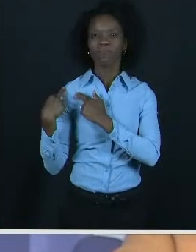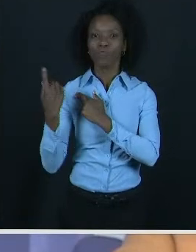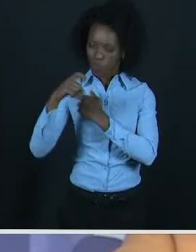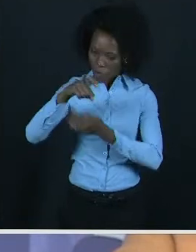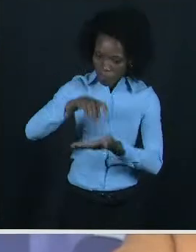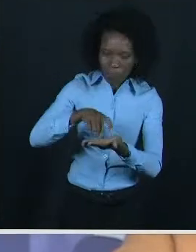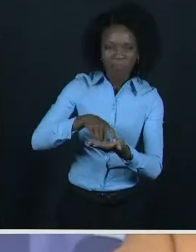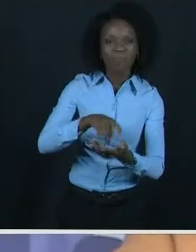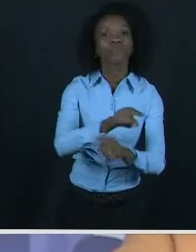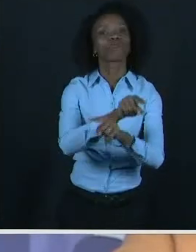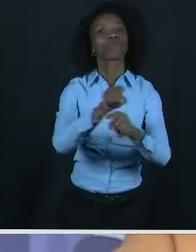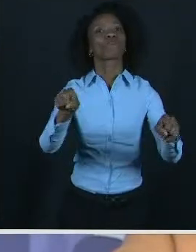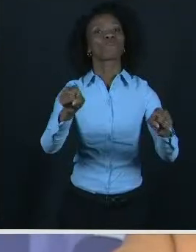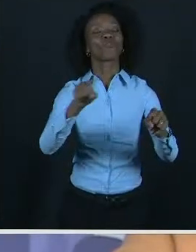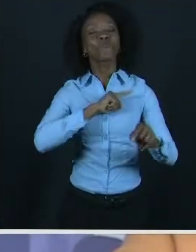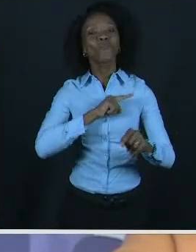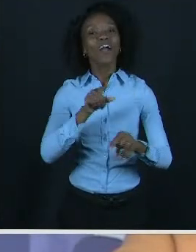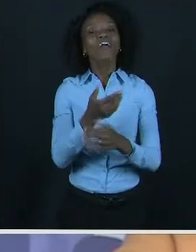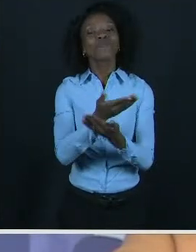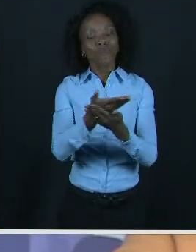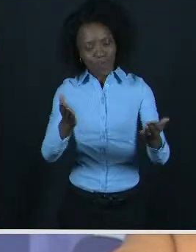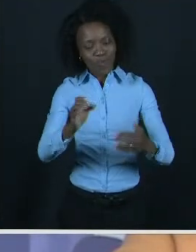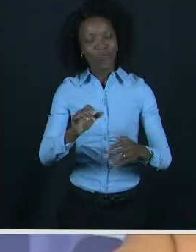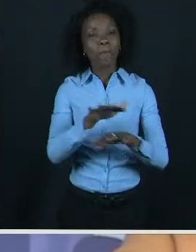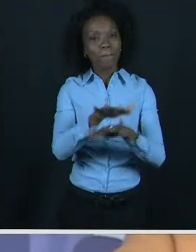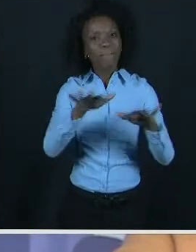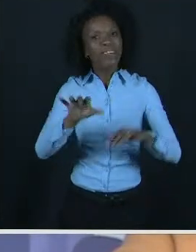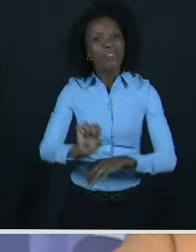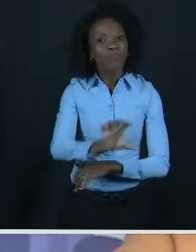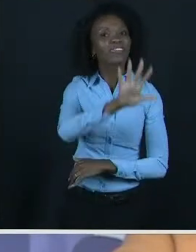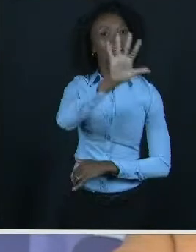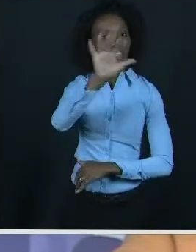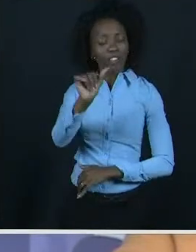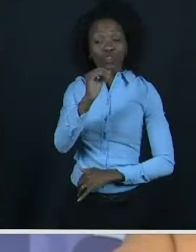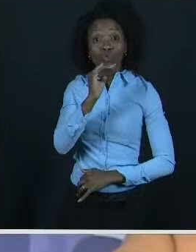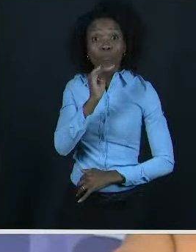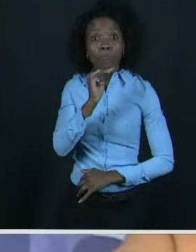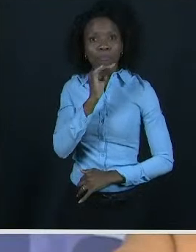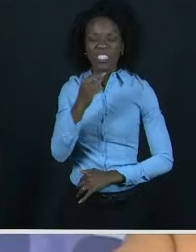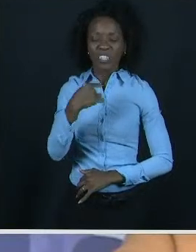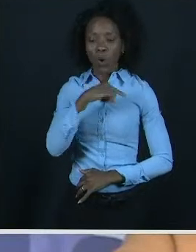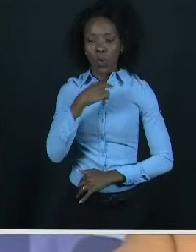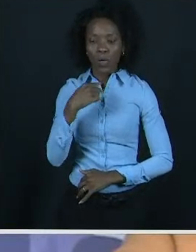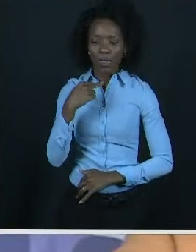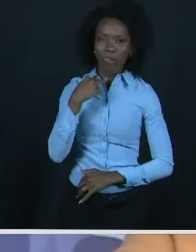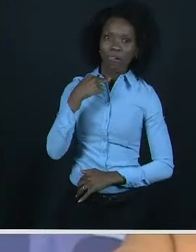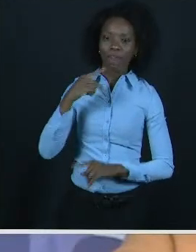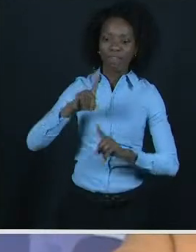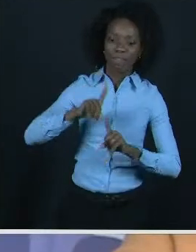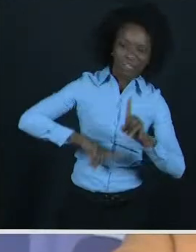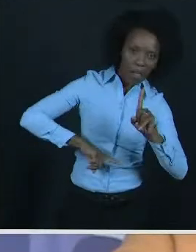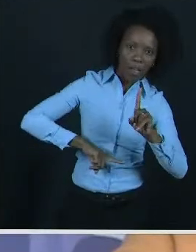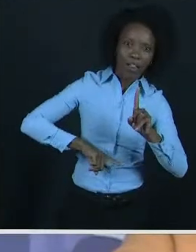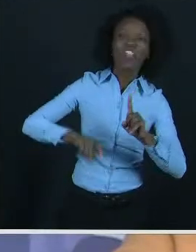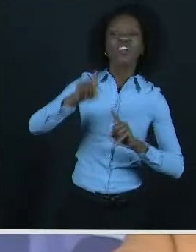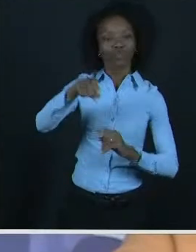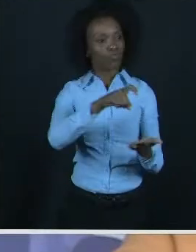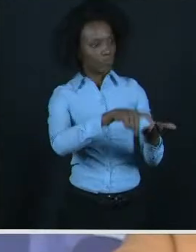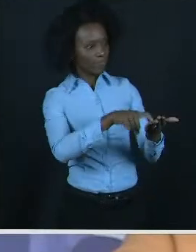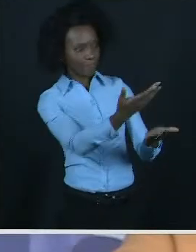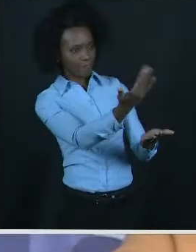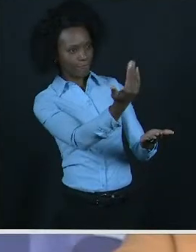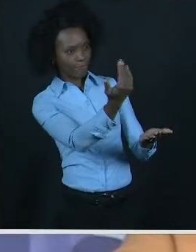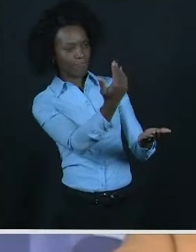You are the citizens of our country, and where we fail and falter, you must call us